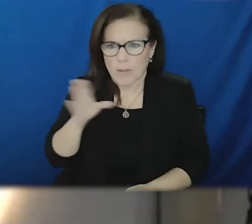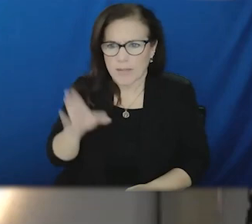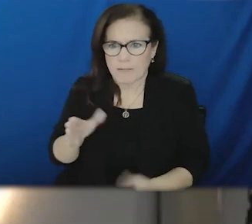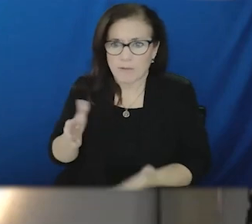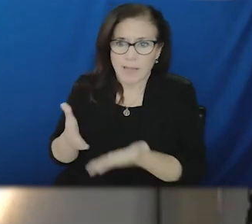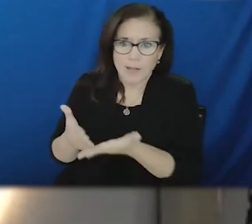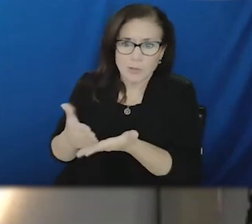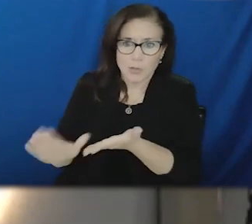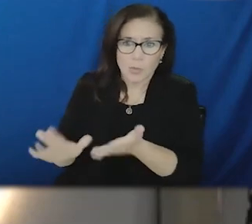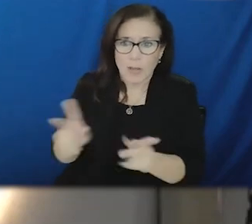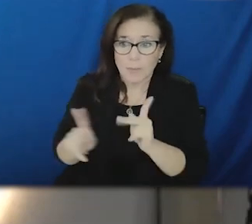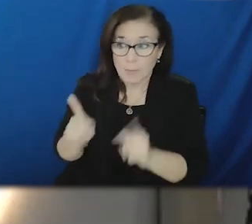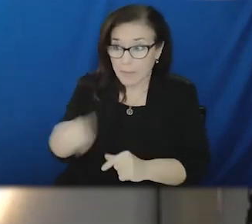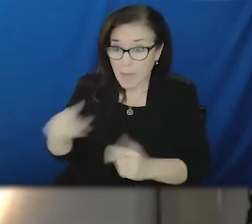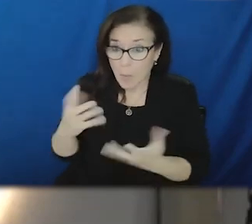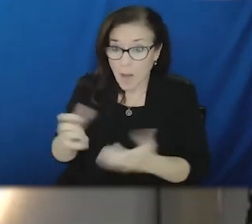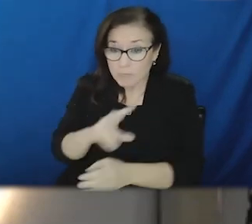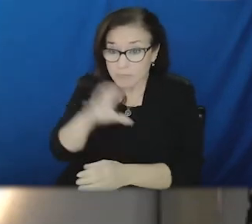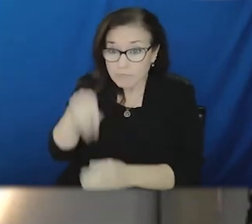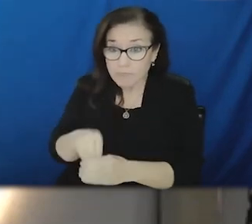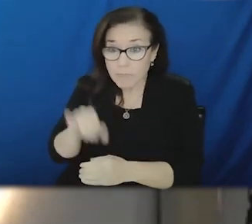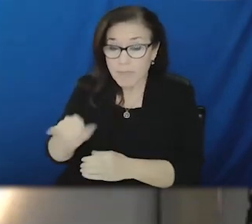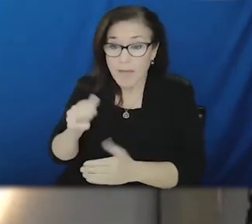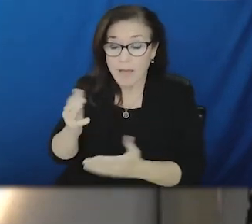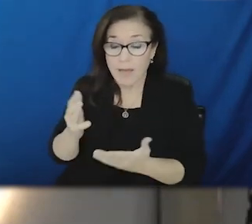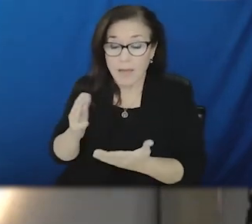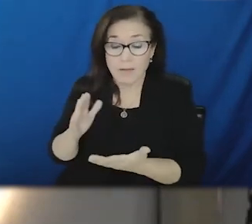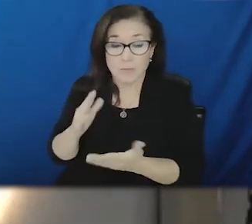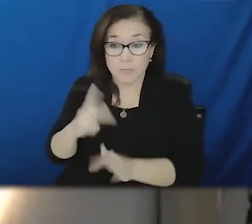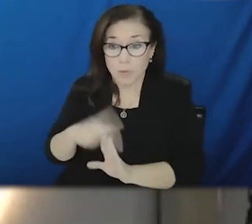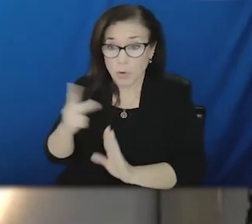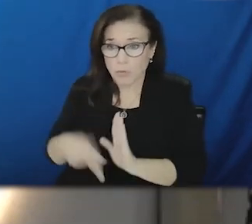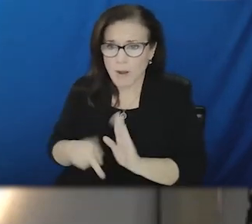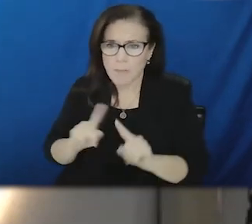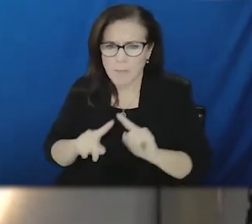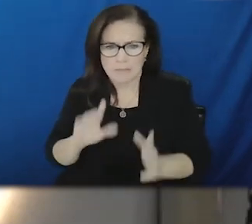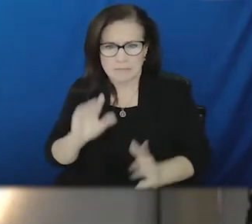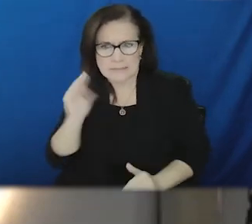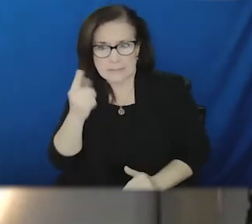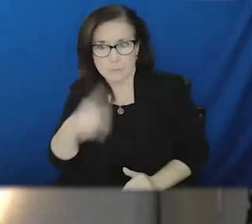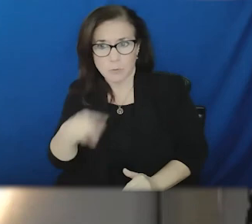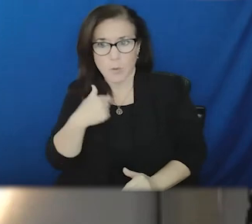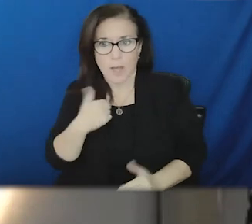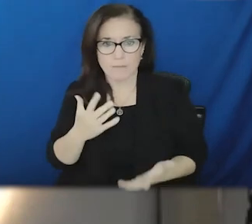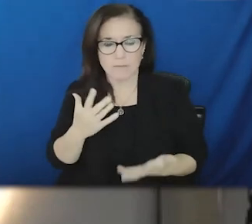but I'm sure you have a process for that. yes.